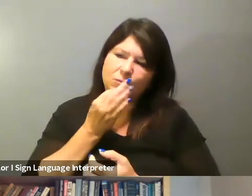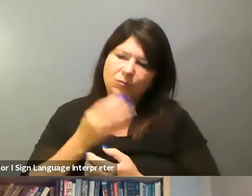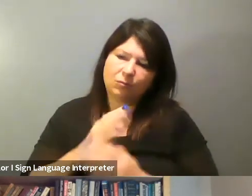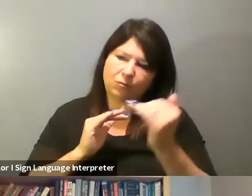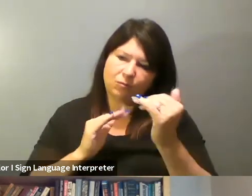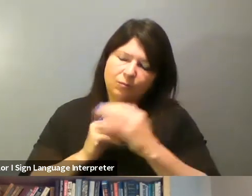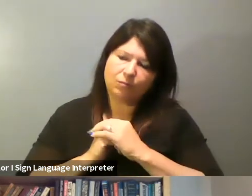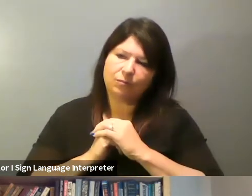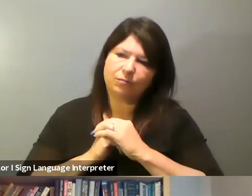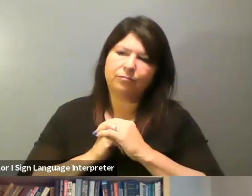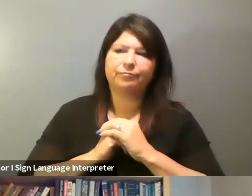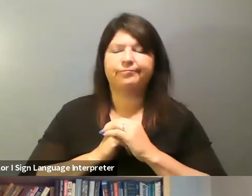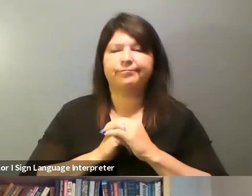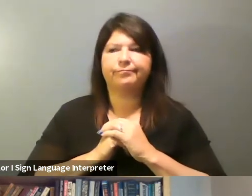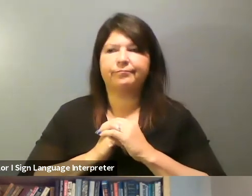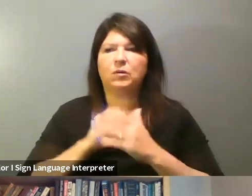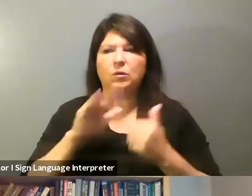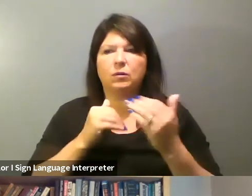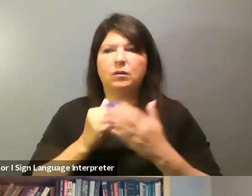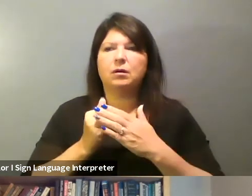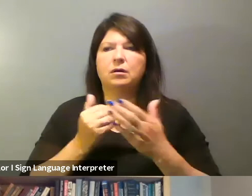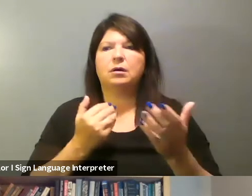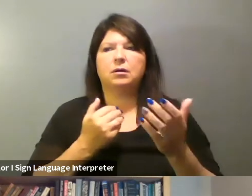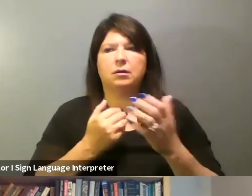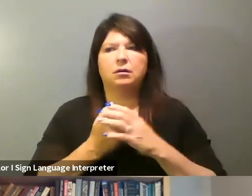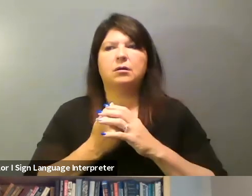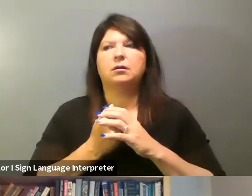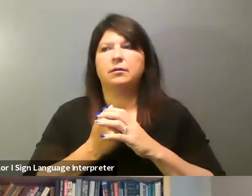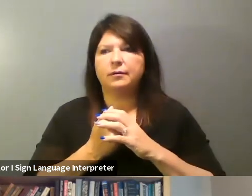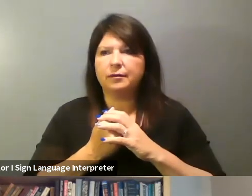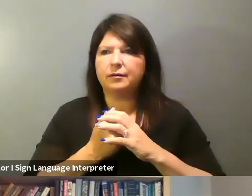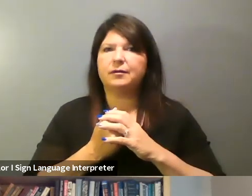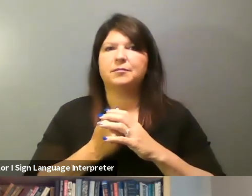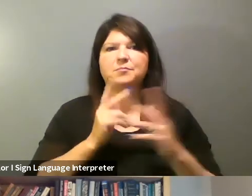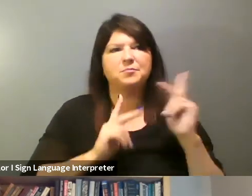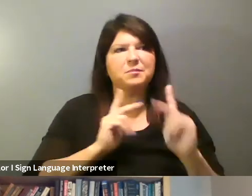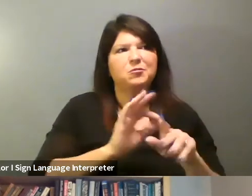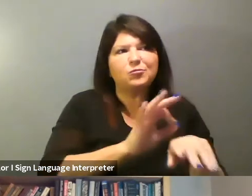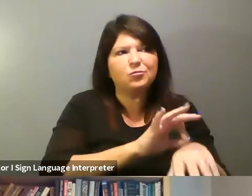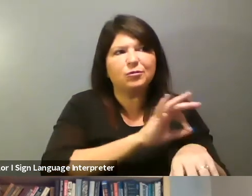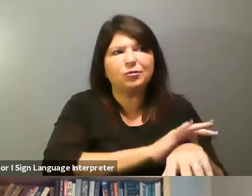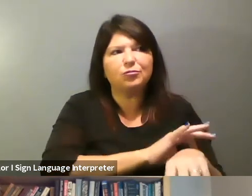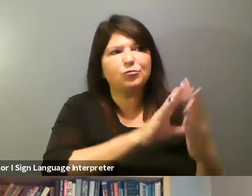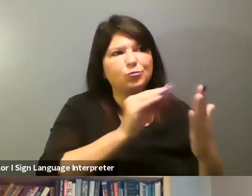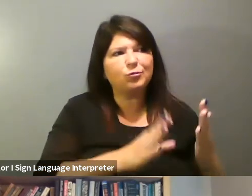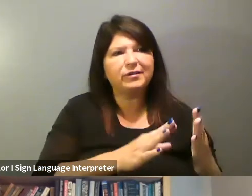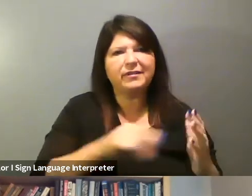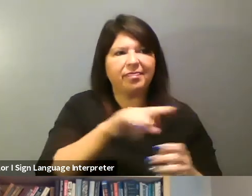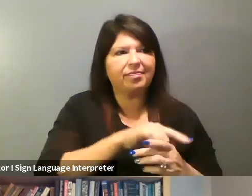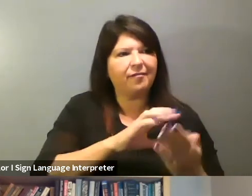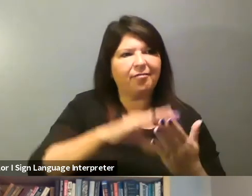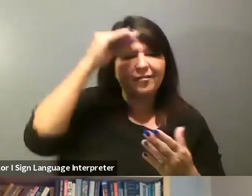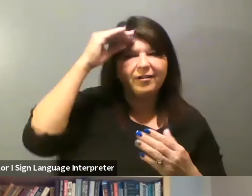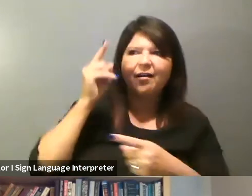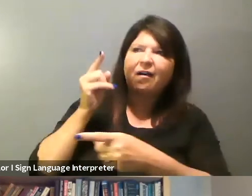the recognition that he's getting from all these acupuncture students, and he still has a lot of stuff to teach people, a lot